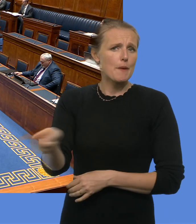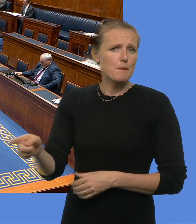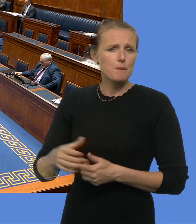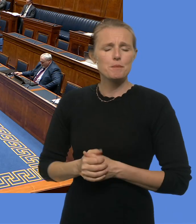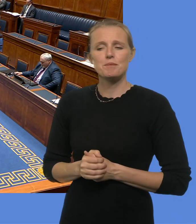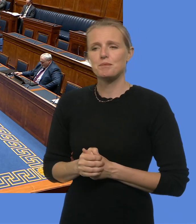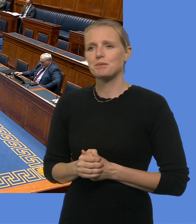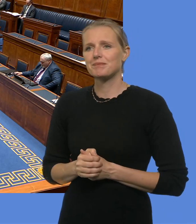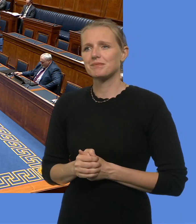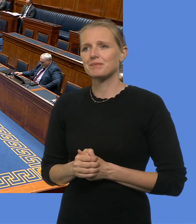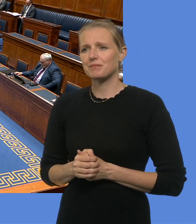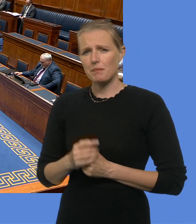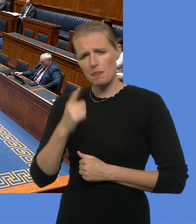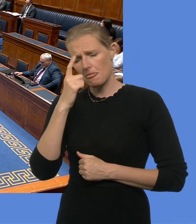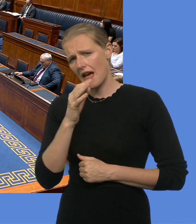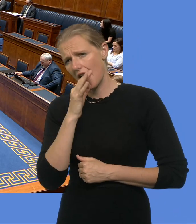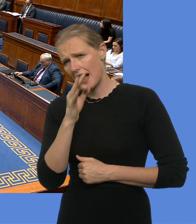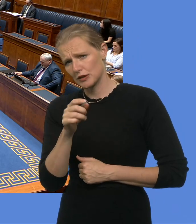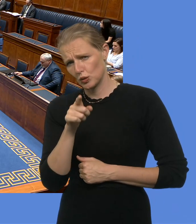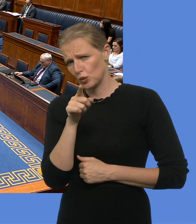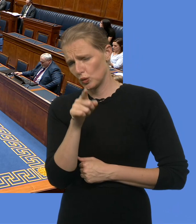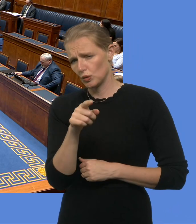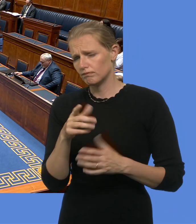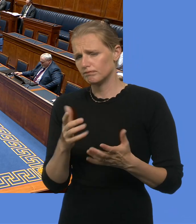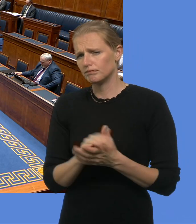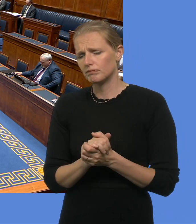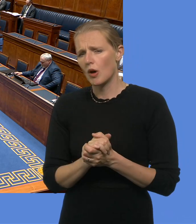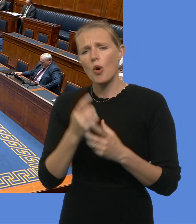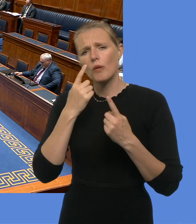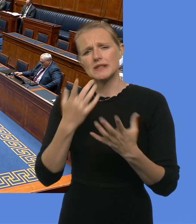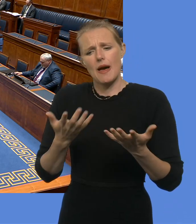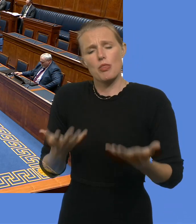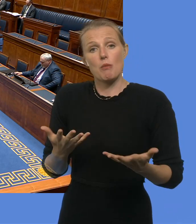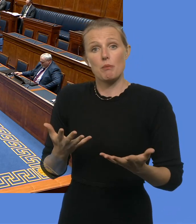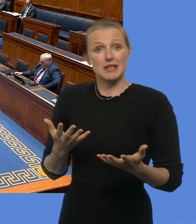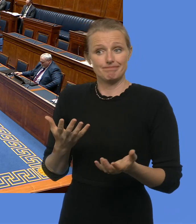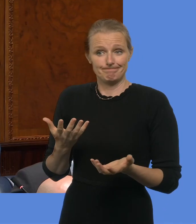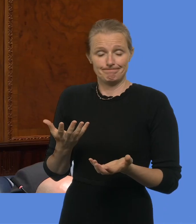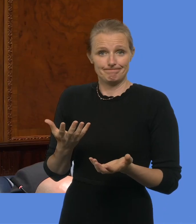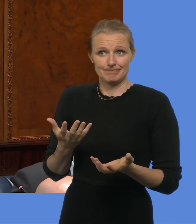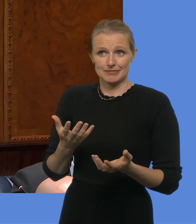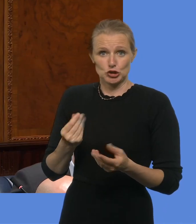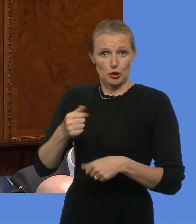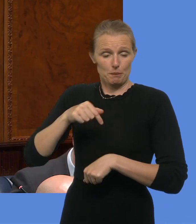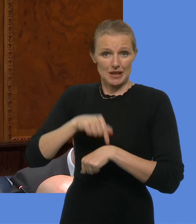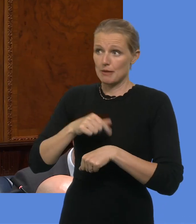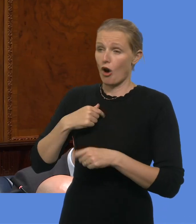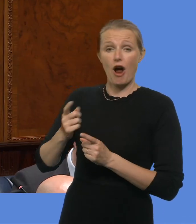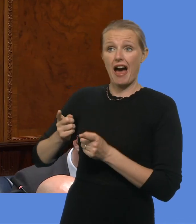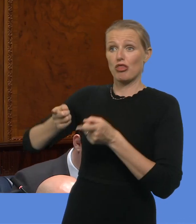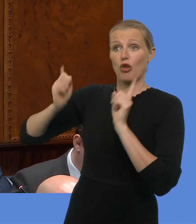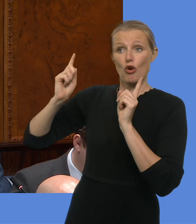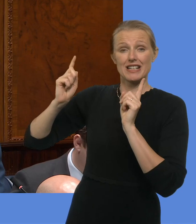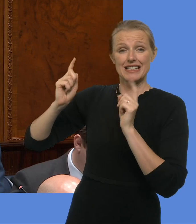I'd like to ask the Minister if there's any recognition, given the inability of authorities to deal adequately with the display of symbols